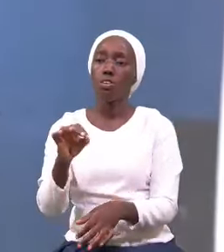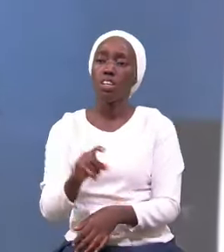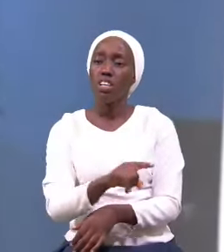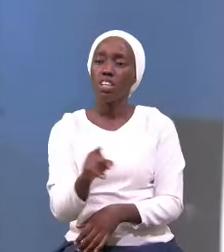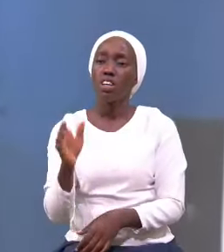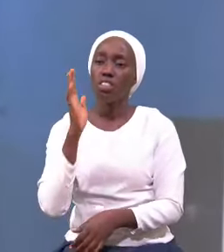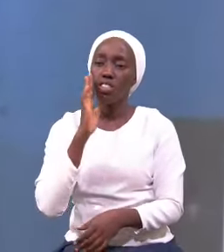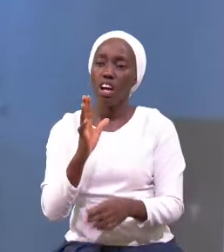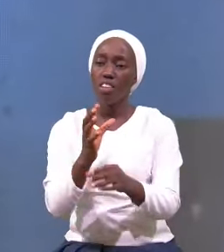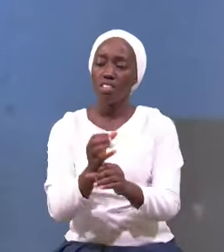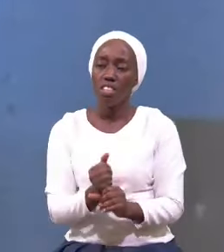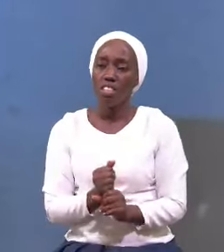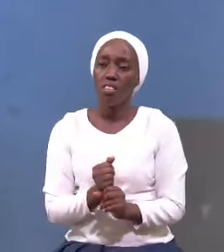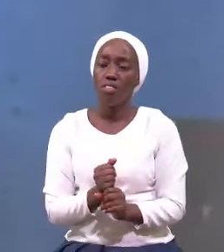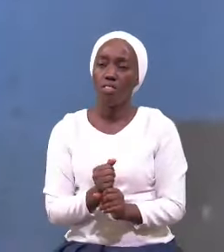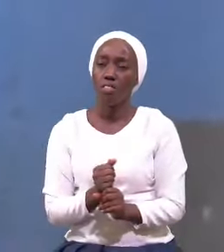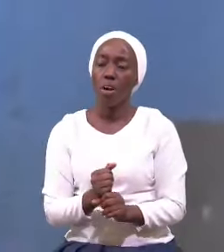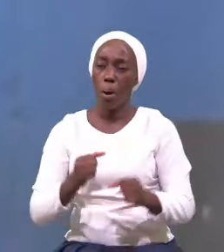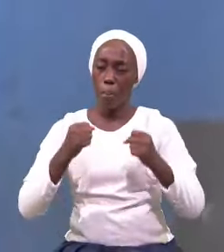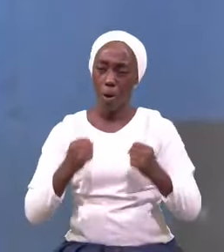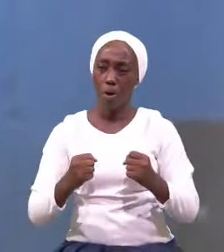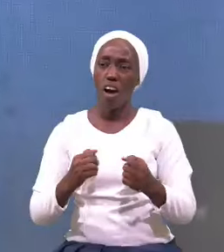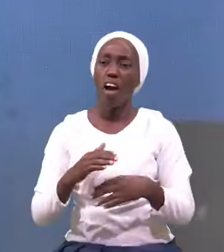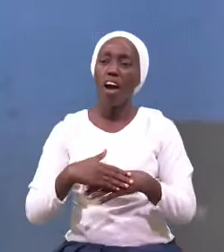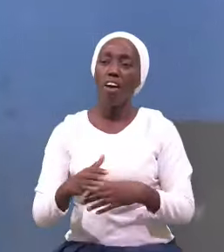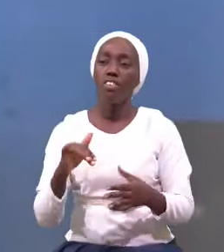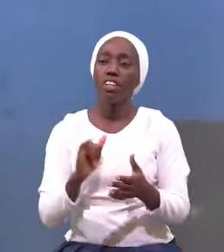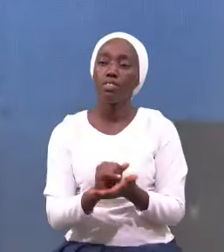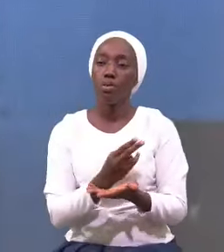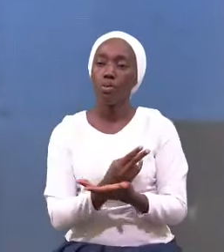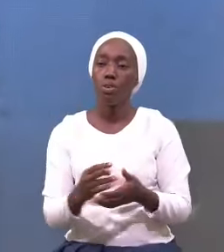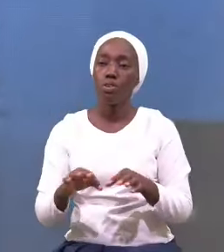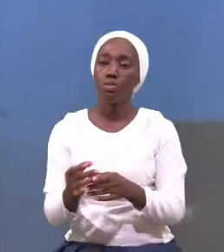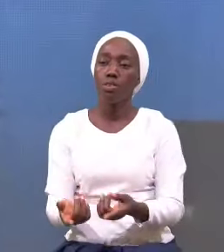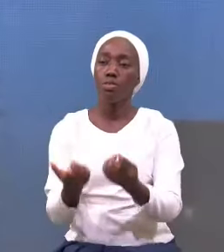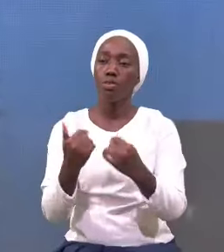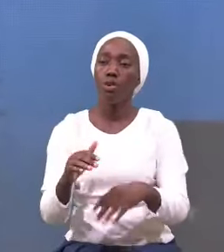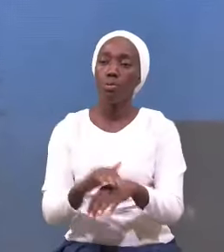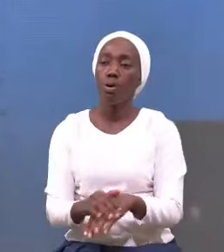receive power. After that, the Holy Ghost has come upon you,